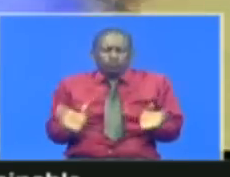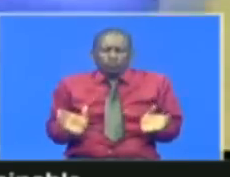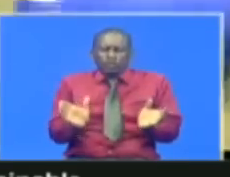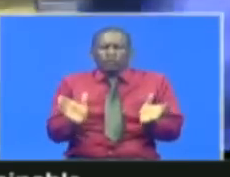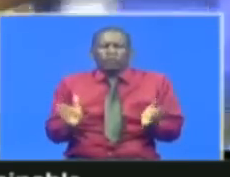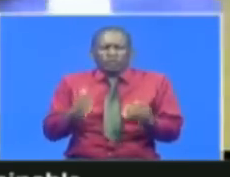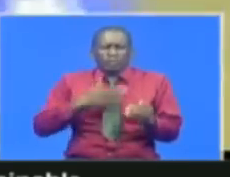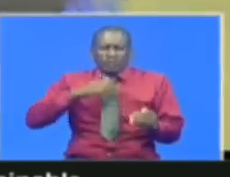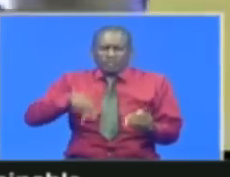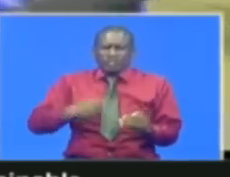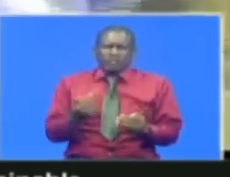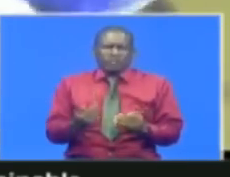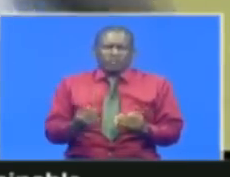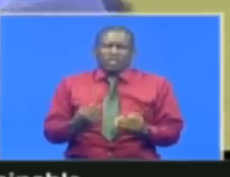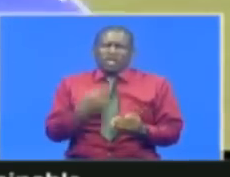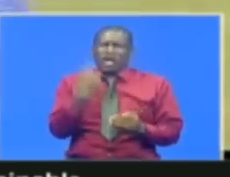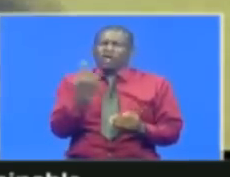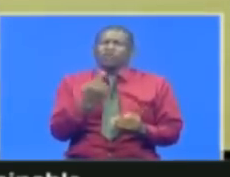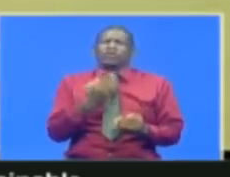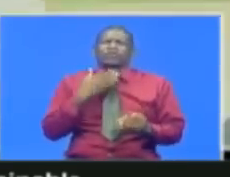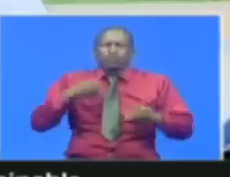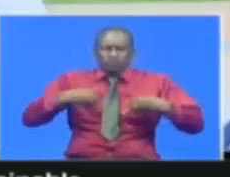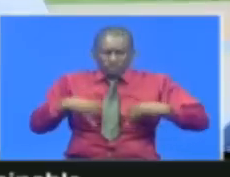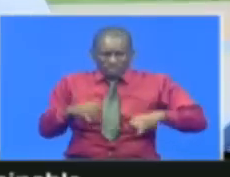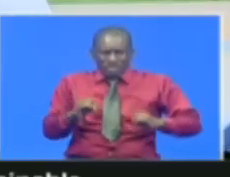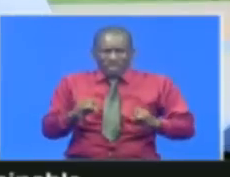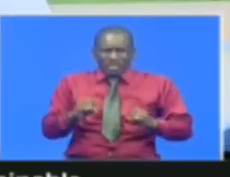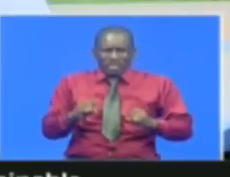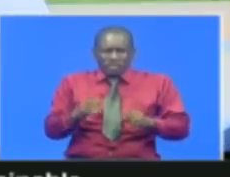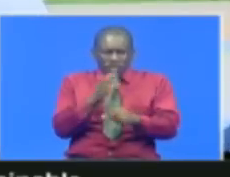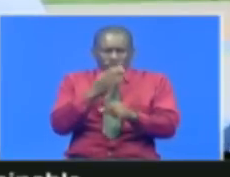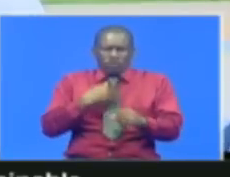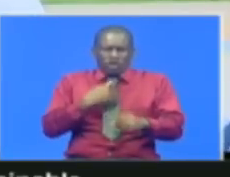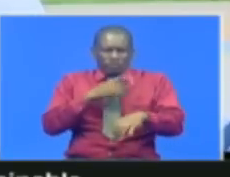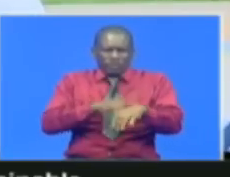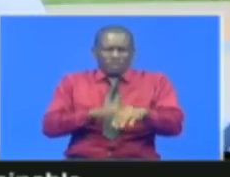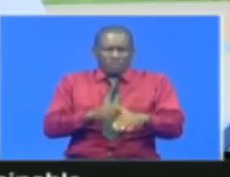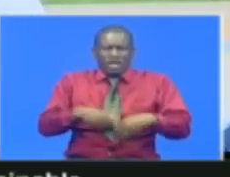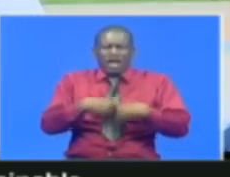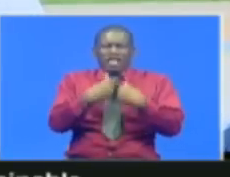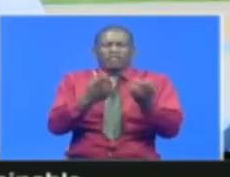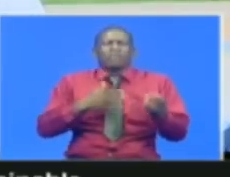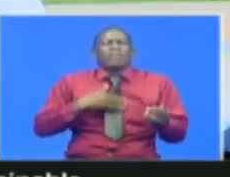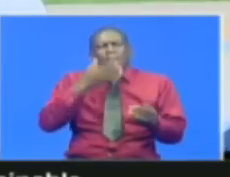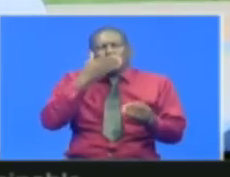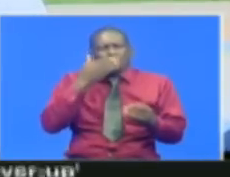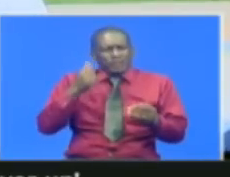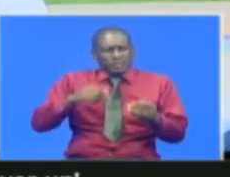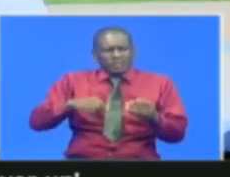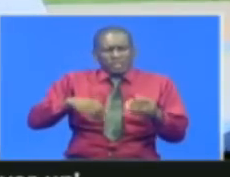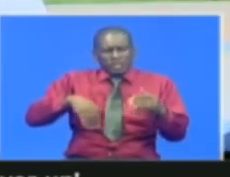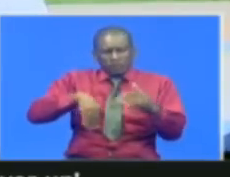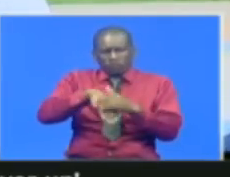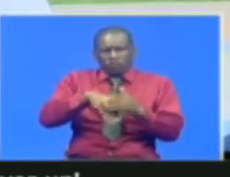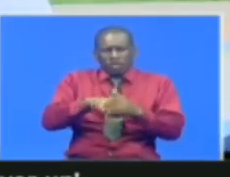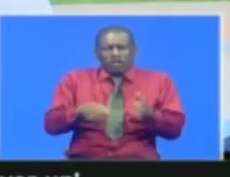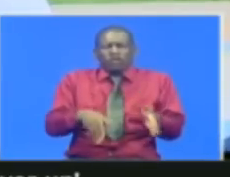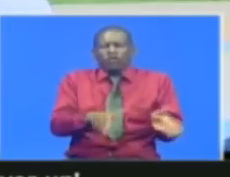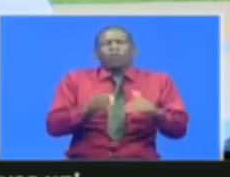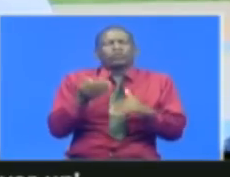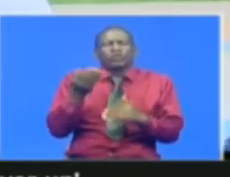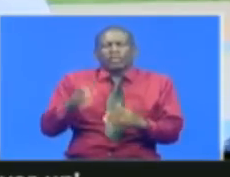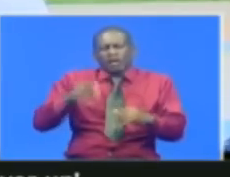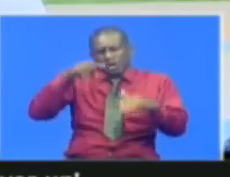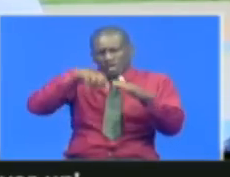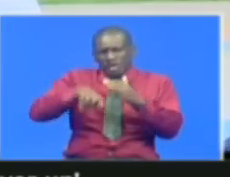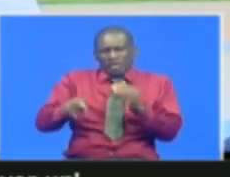on myself. I just try to take each game at a time. I give my best in game. Chance ikipatikana tunafunga. Yeah,